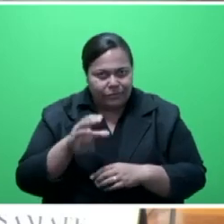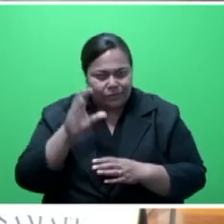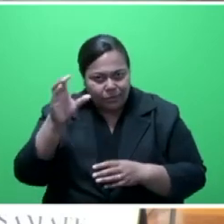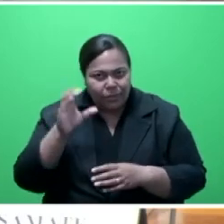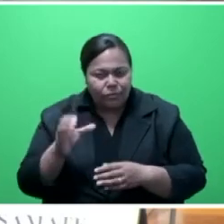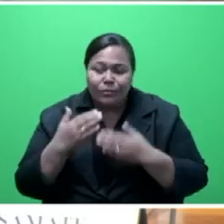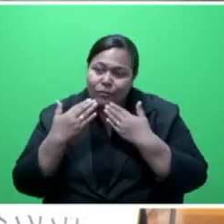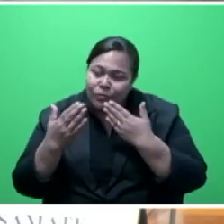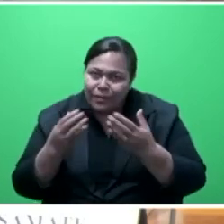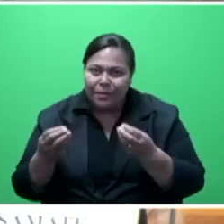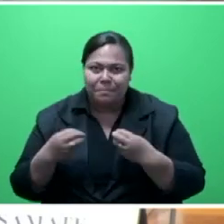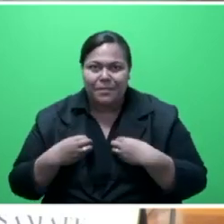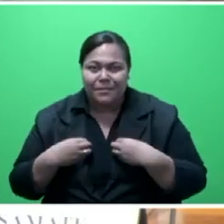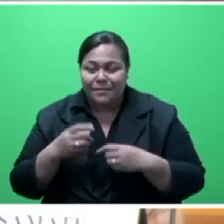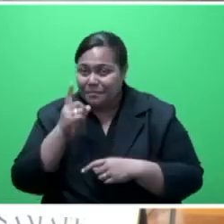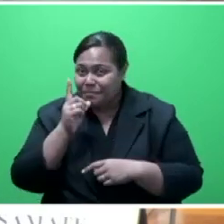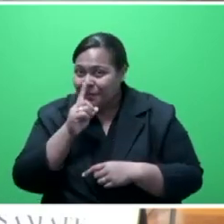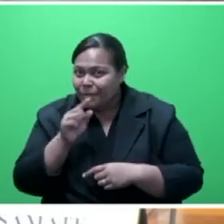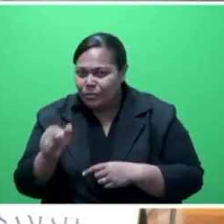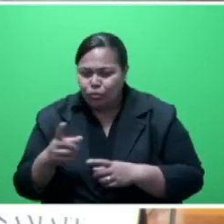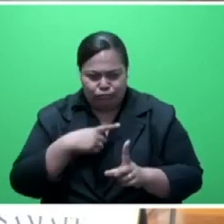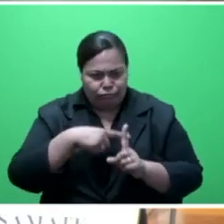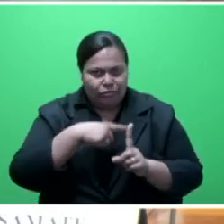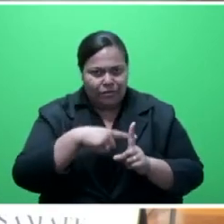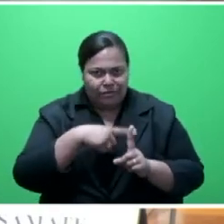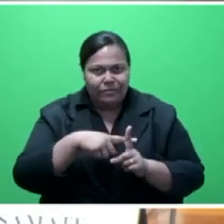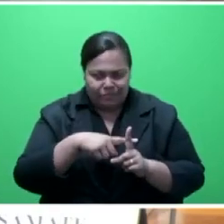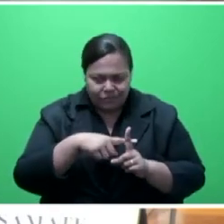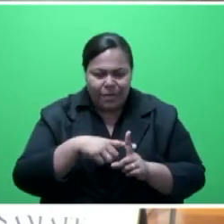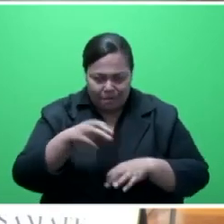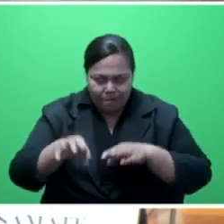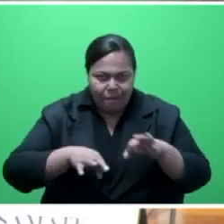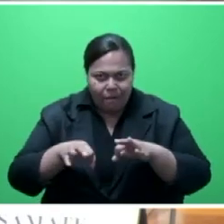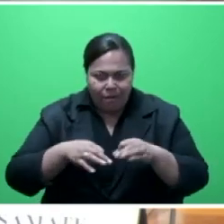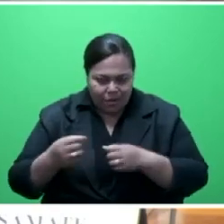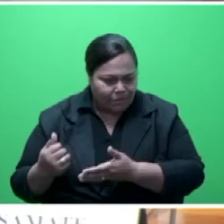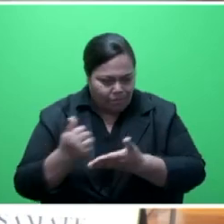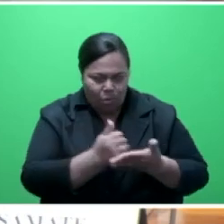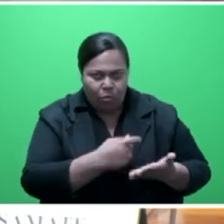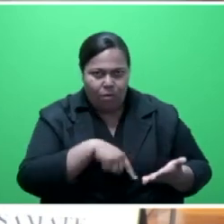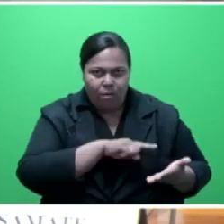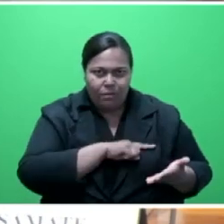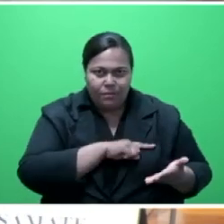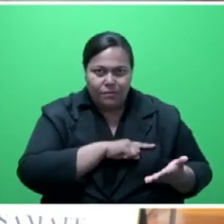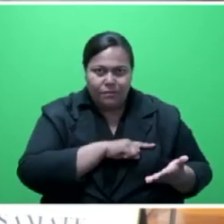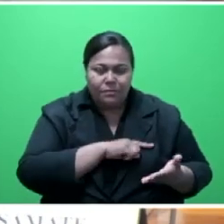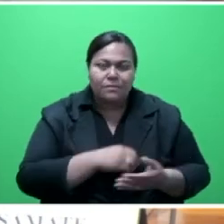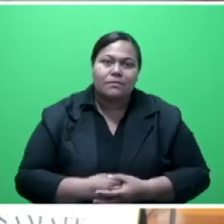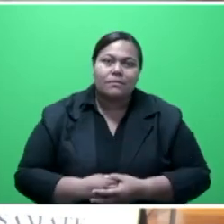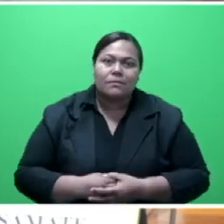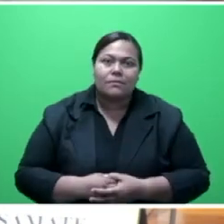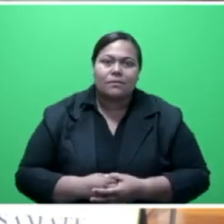people, Mr. Speaker, sir, who have remained positive and constructive and have given their support in a way they can